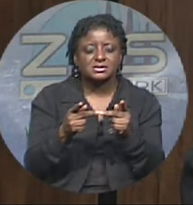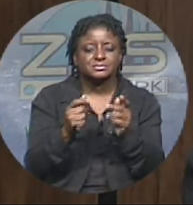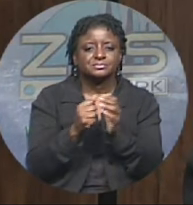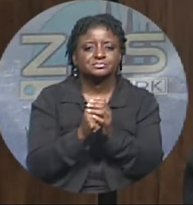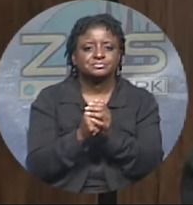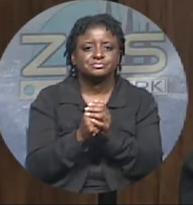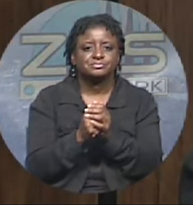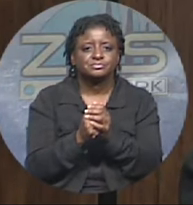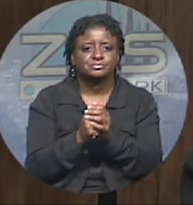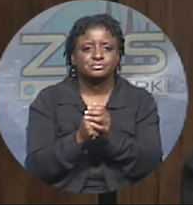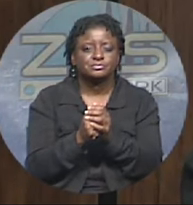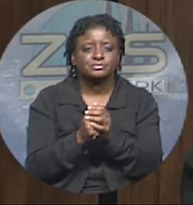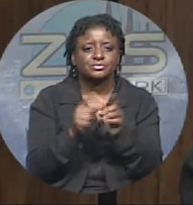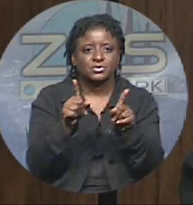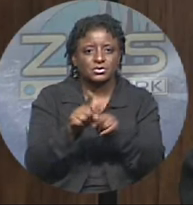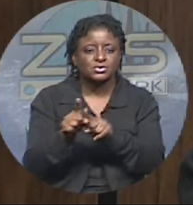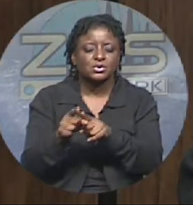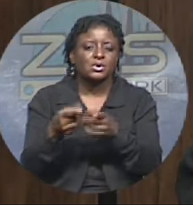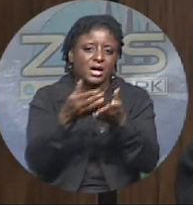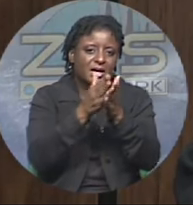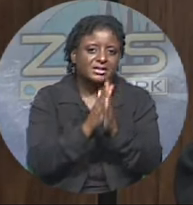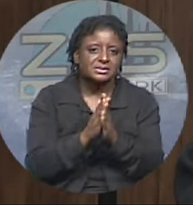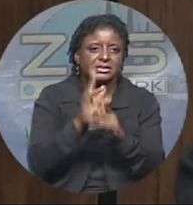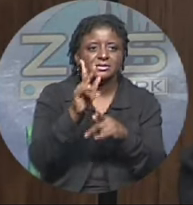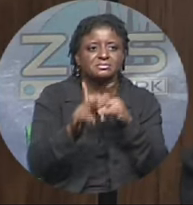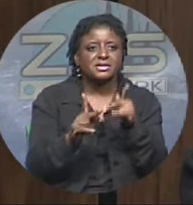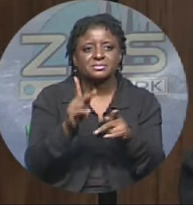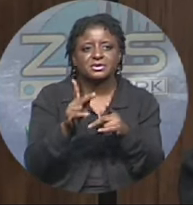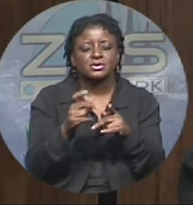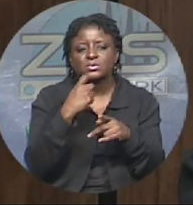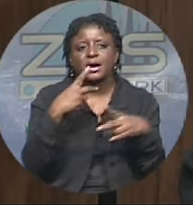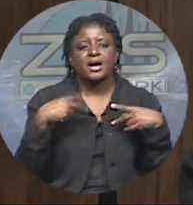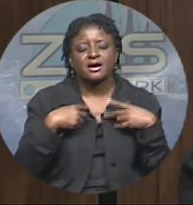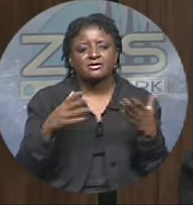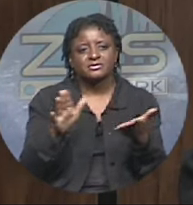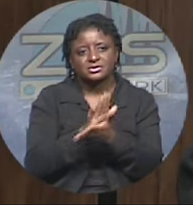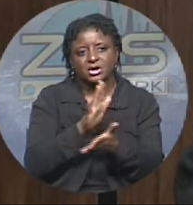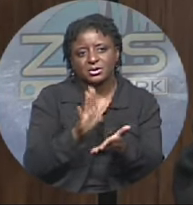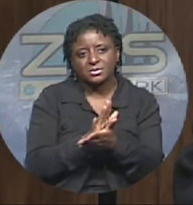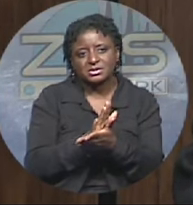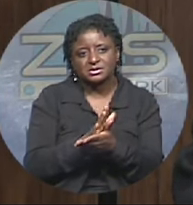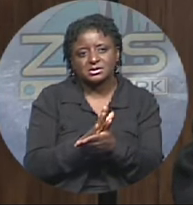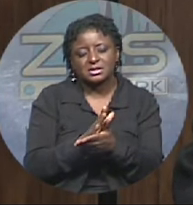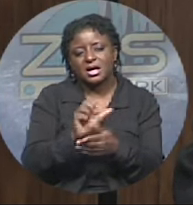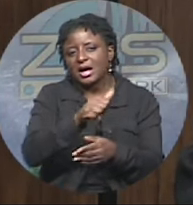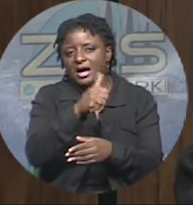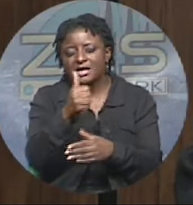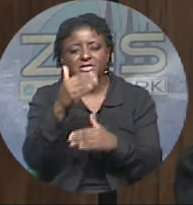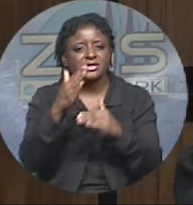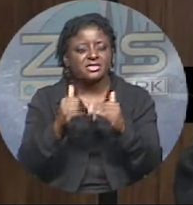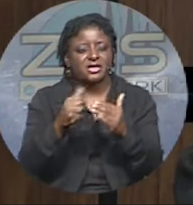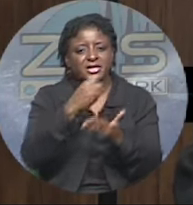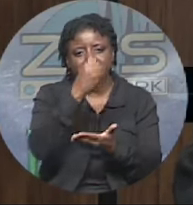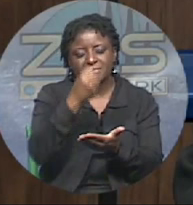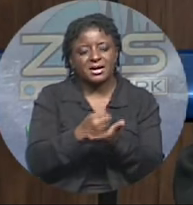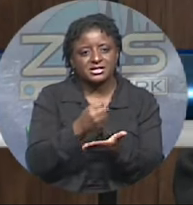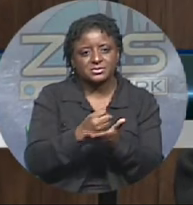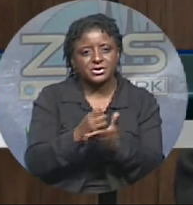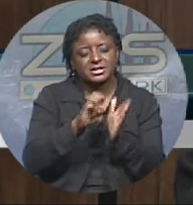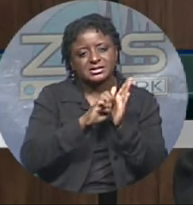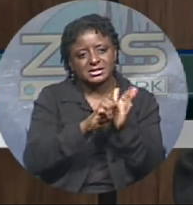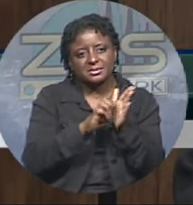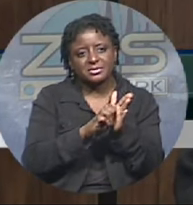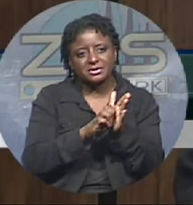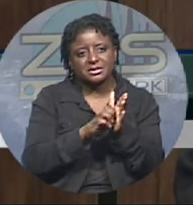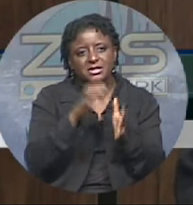efficiently. Conversely, we're asking those persons who have documents other than the valid passports, for example, if you